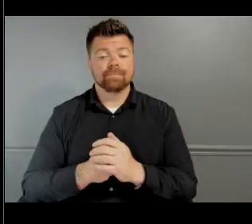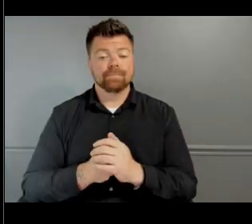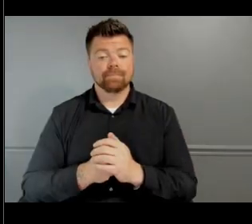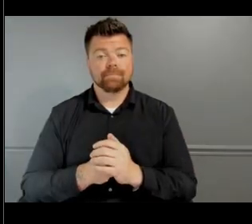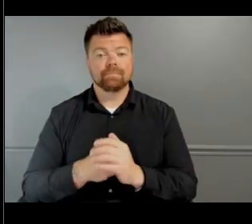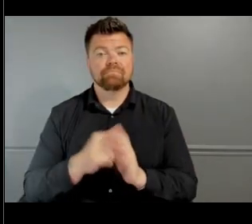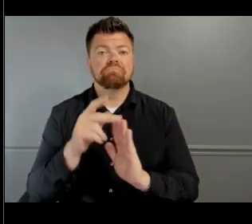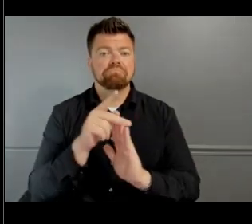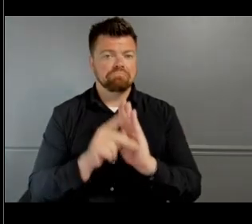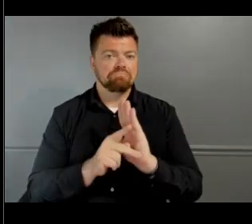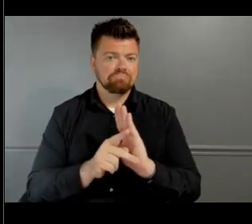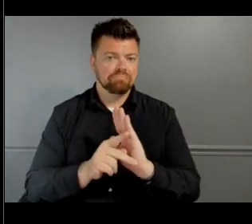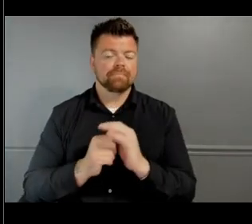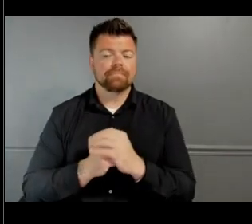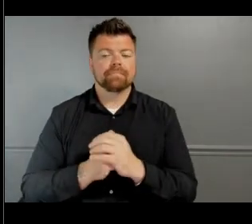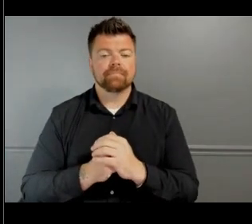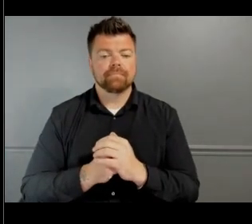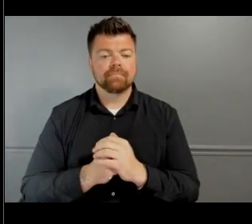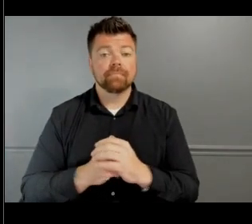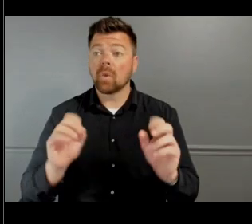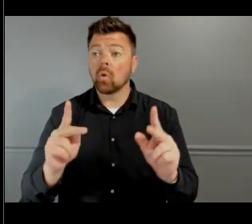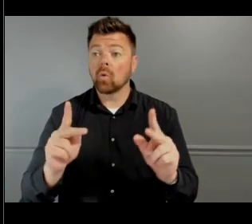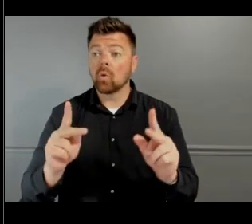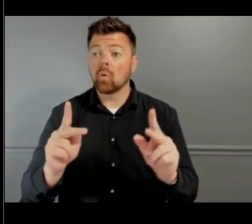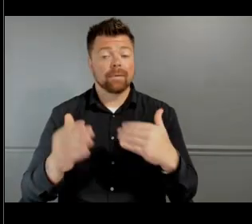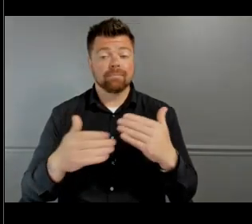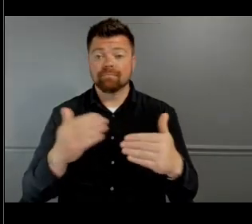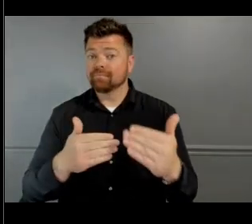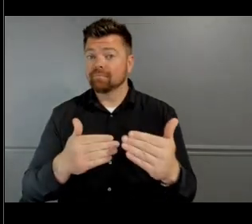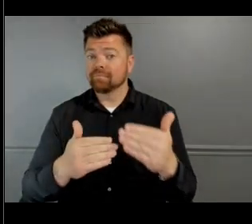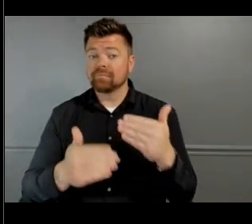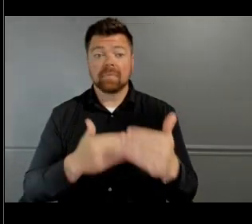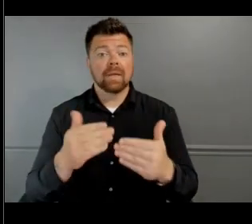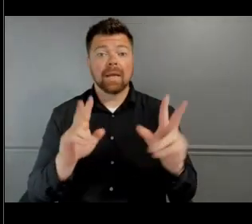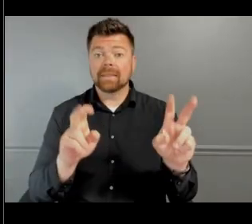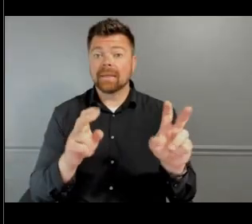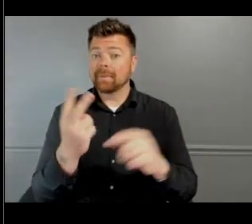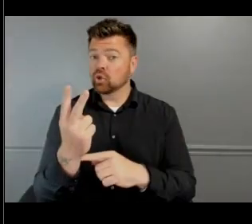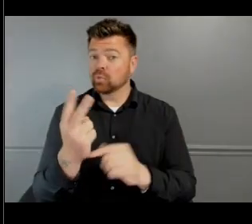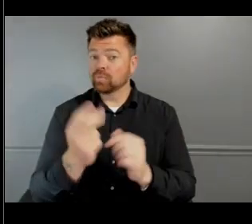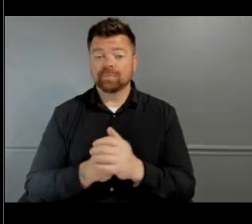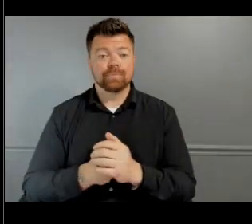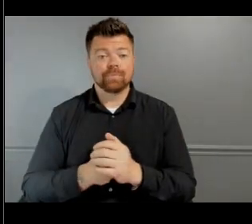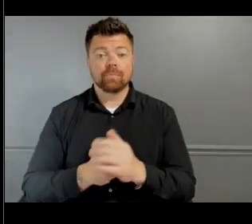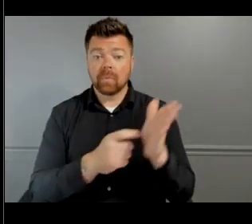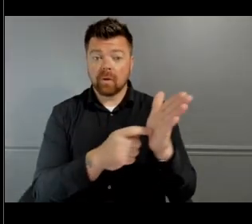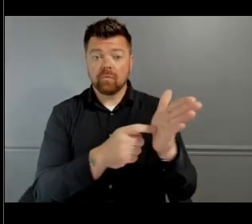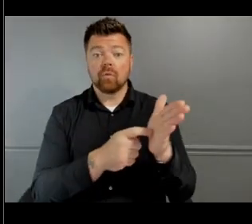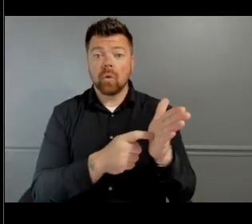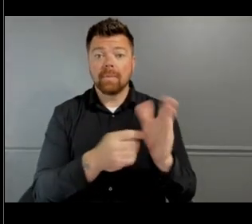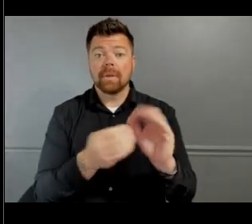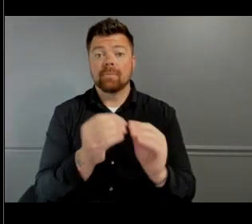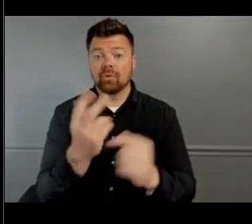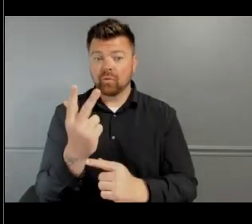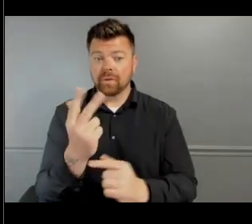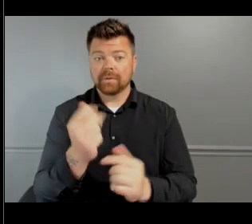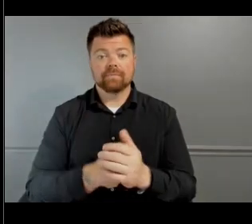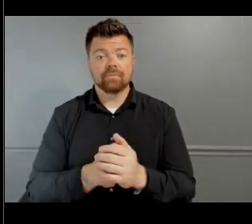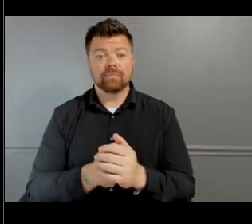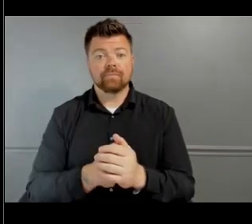Okay, and moving right along to topic 2. Requirement 3,